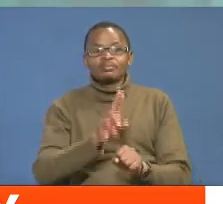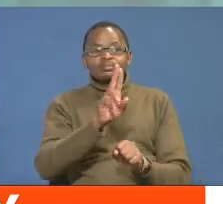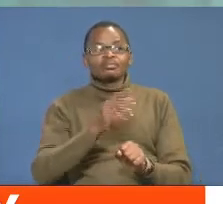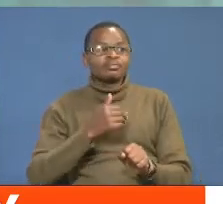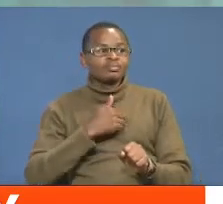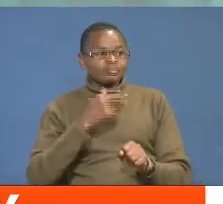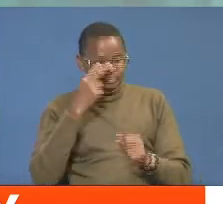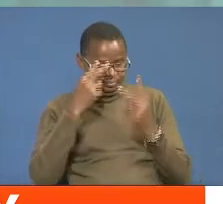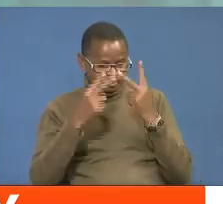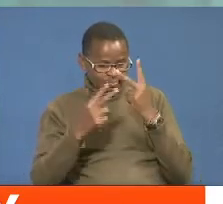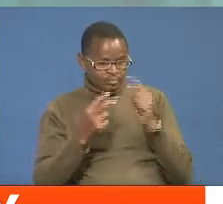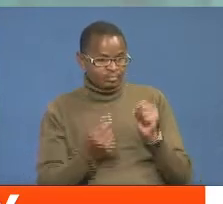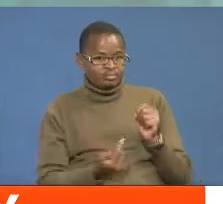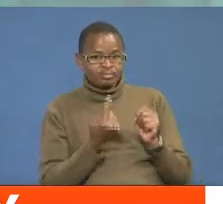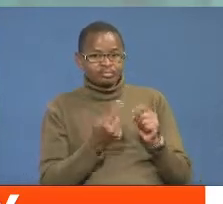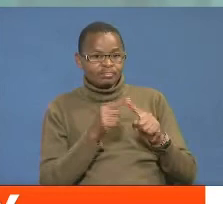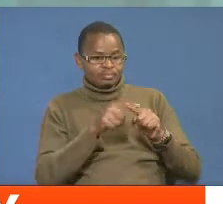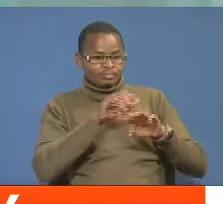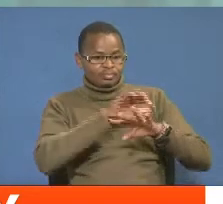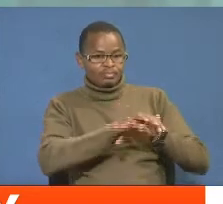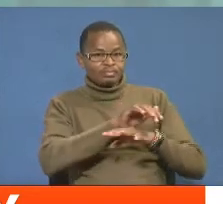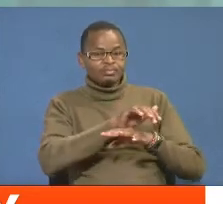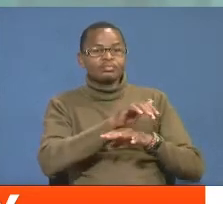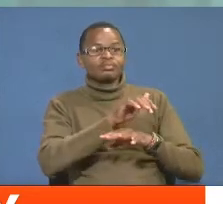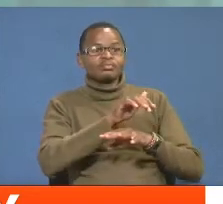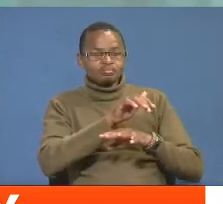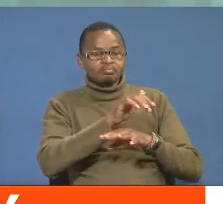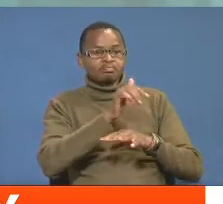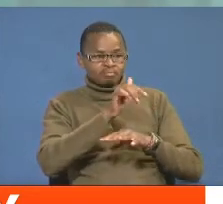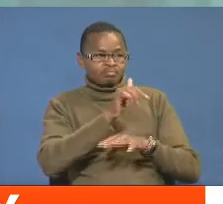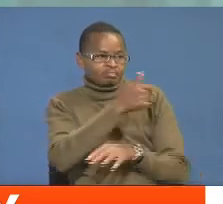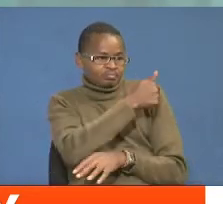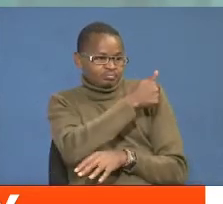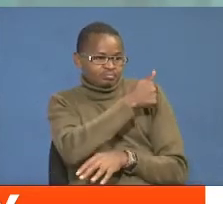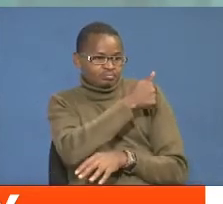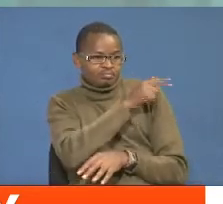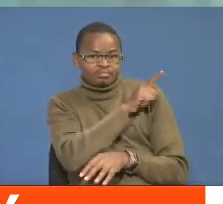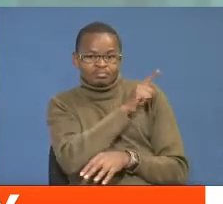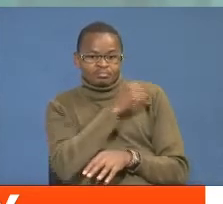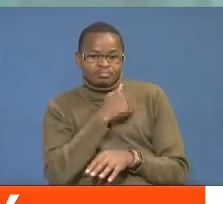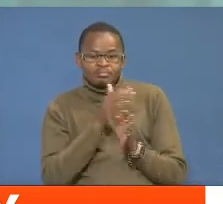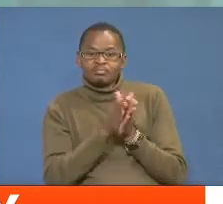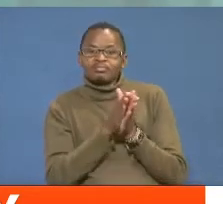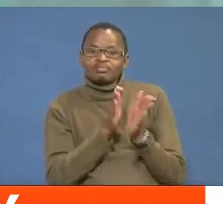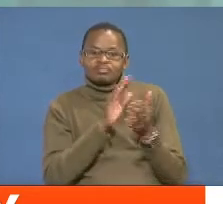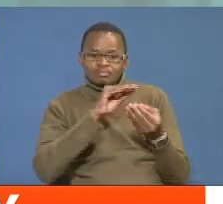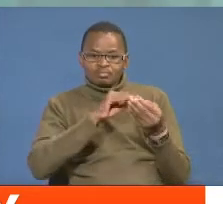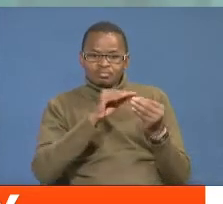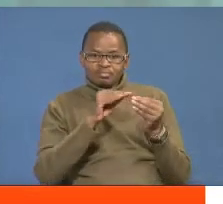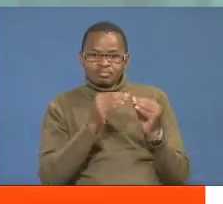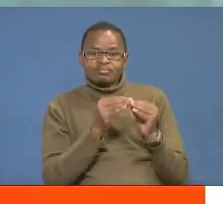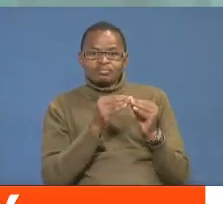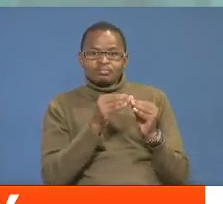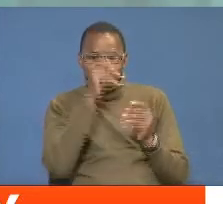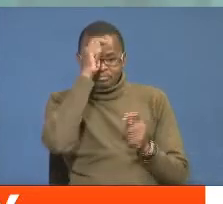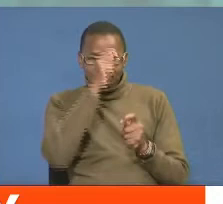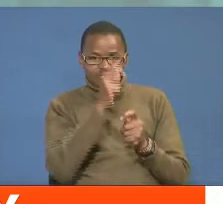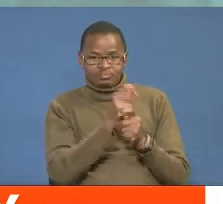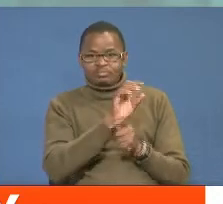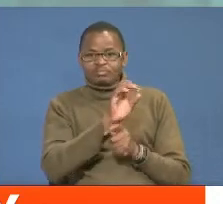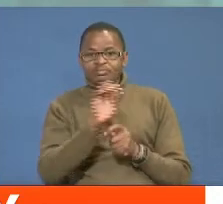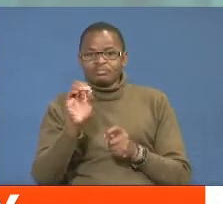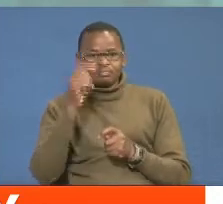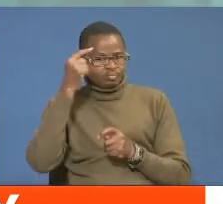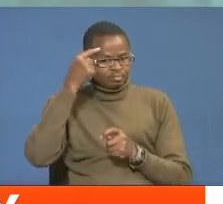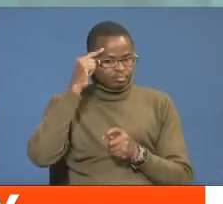you have not seen him being on the forefront to get this vaccine, which has sort of affected the public and created some sort of mistrust. Do you